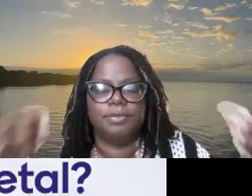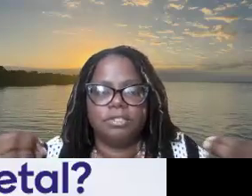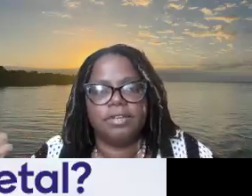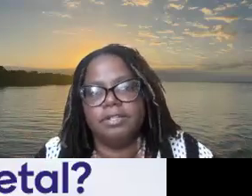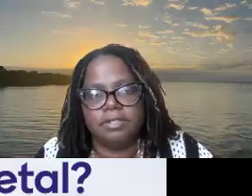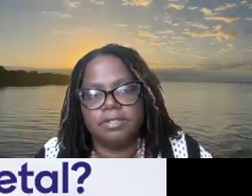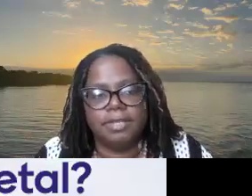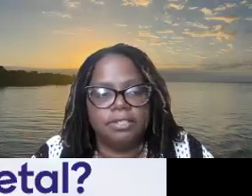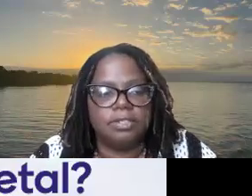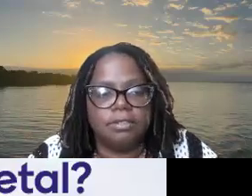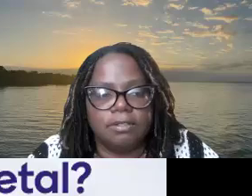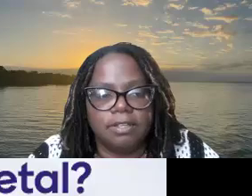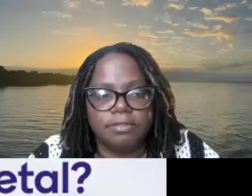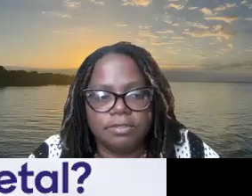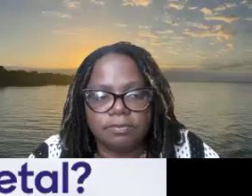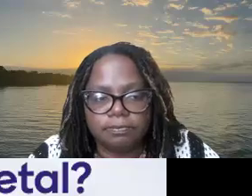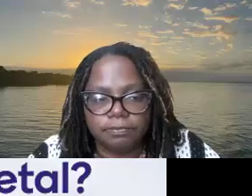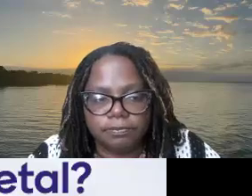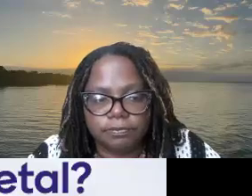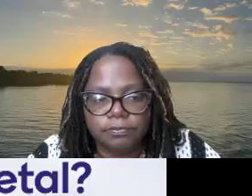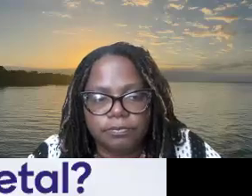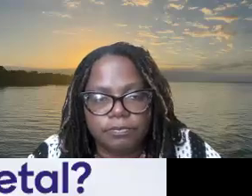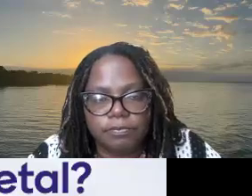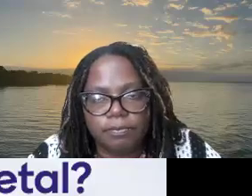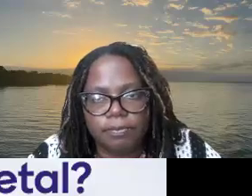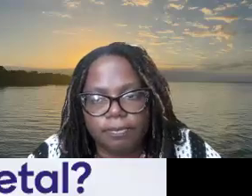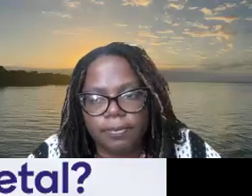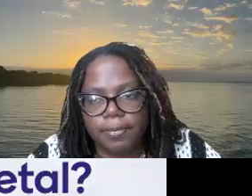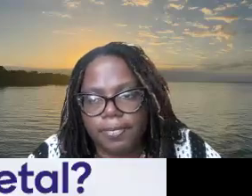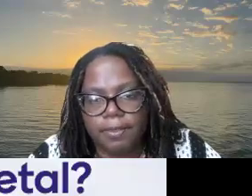and come up with the strategies to manage it at all levels.